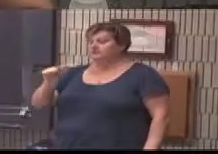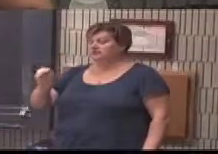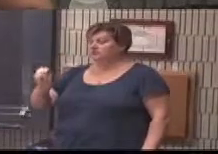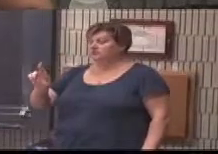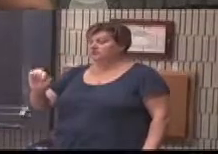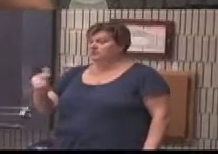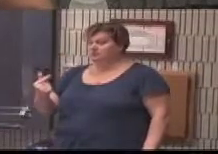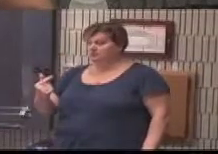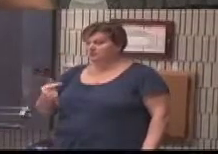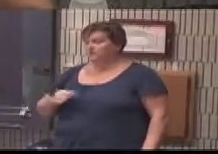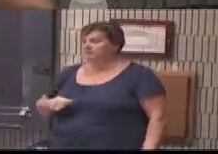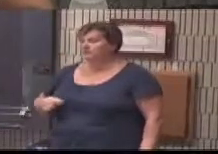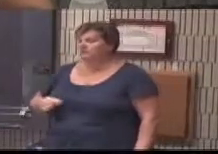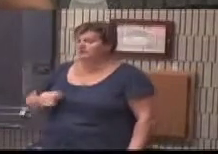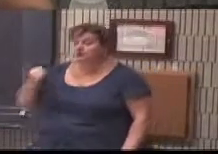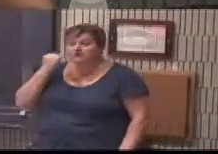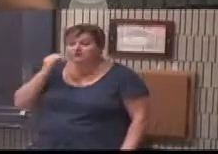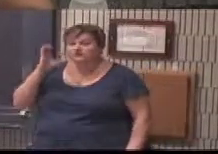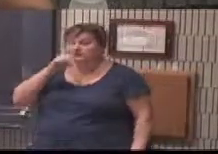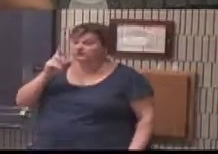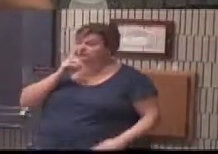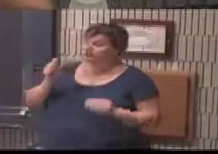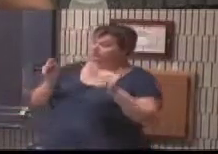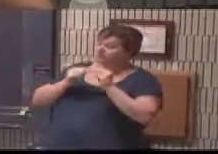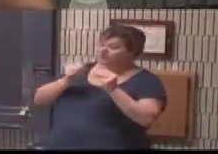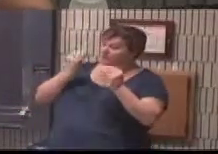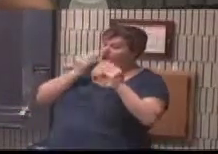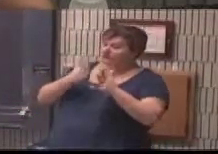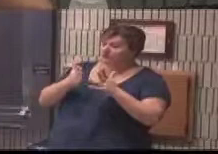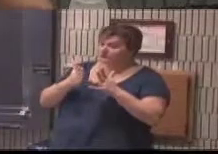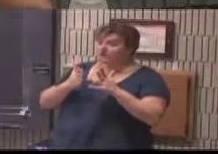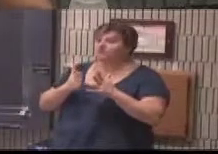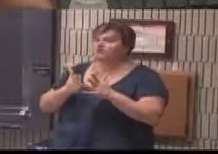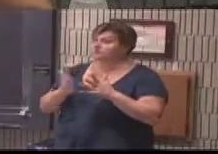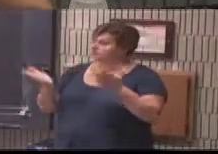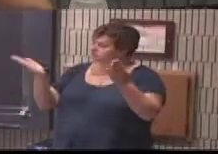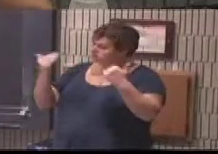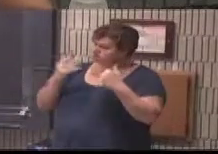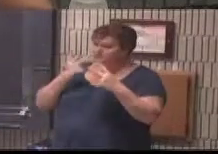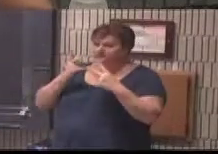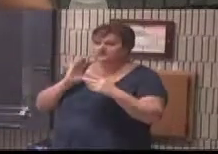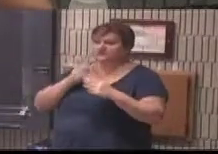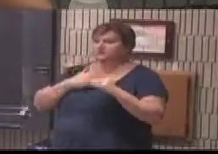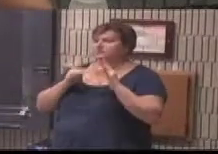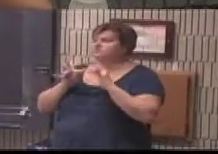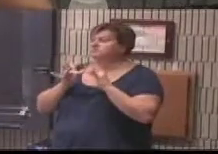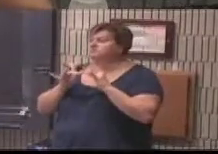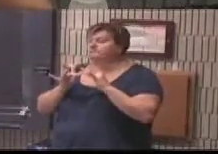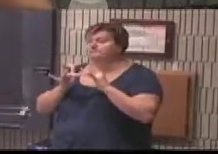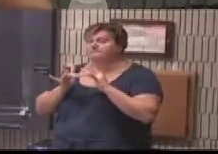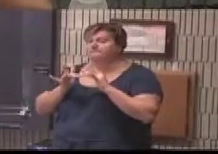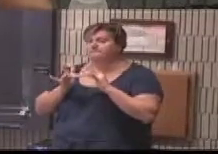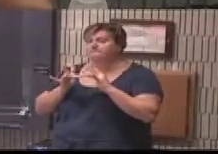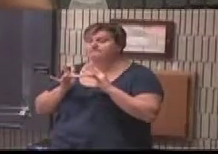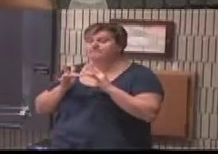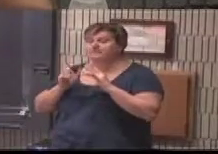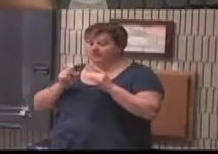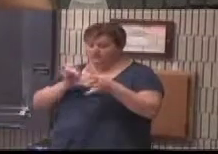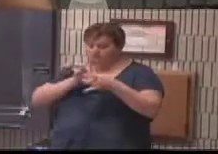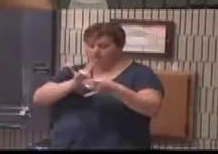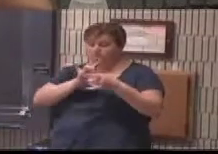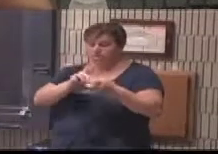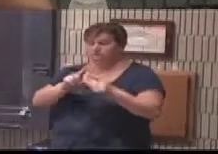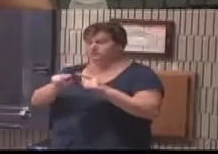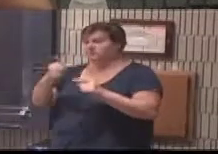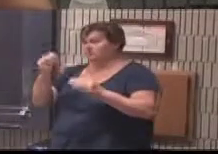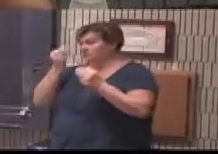www.als-ma.org. If you are looking for more information about ALS, we'd love you to come visit the website. That can also connect you through to a lot